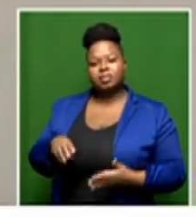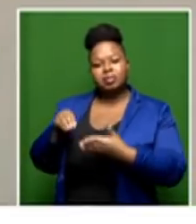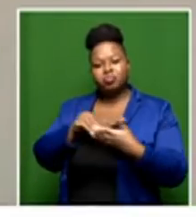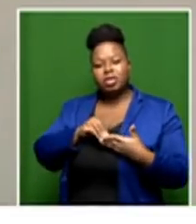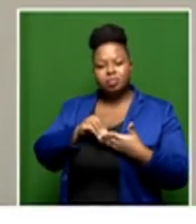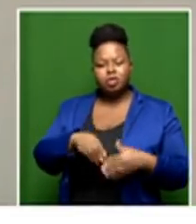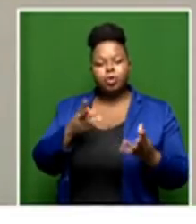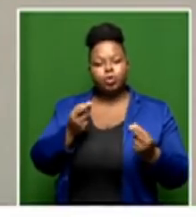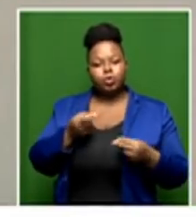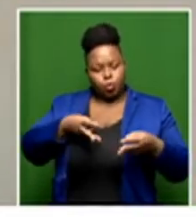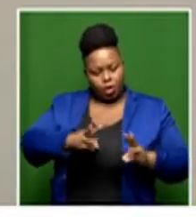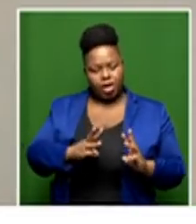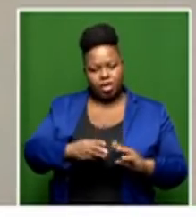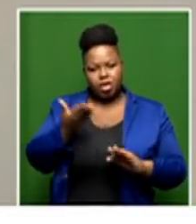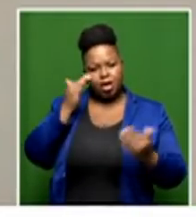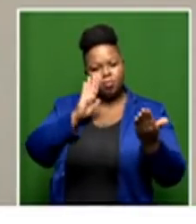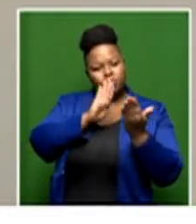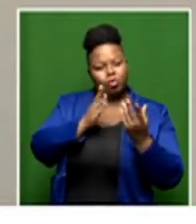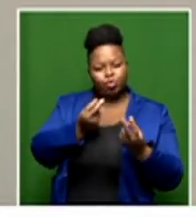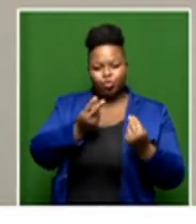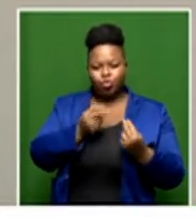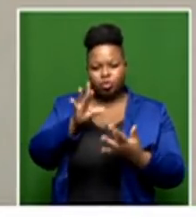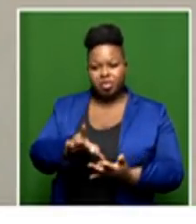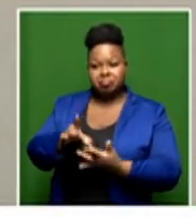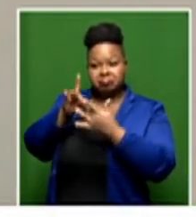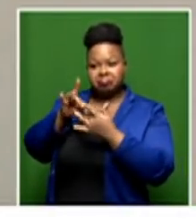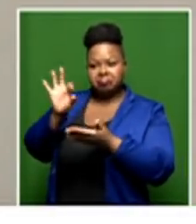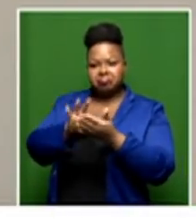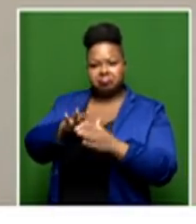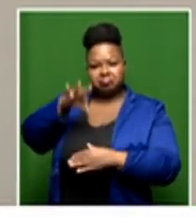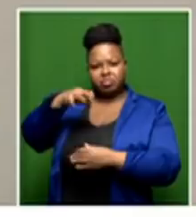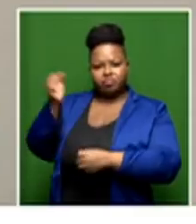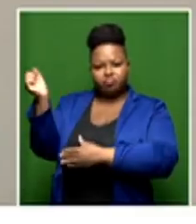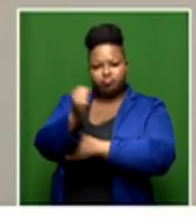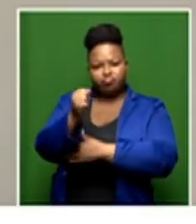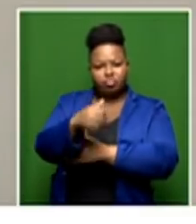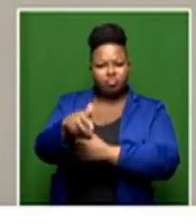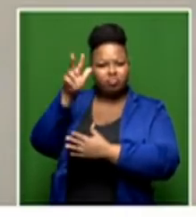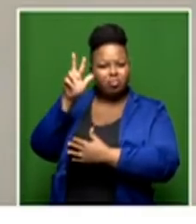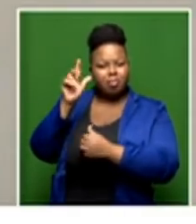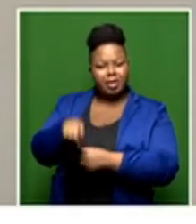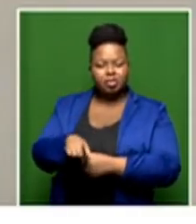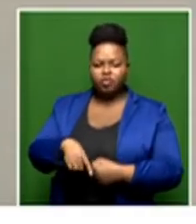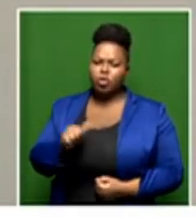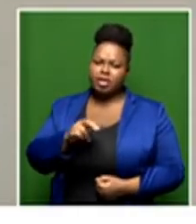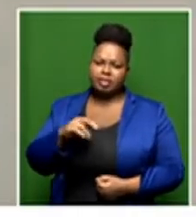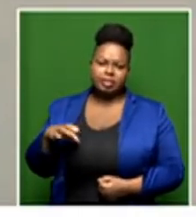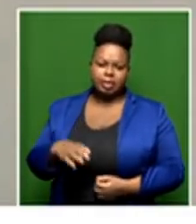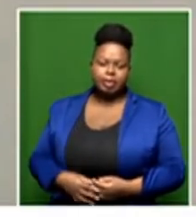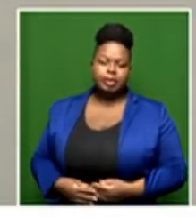in a fresh approach to being elected in office in the ANC. More